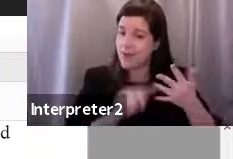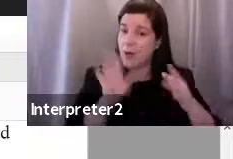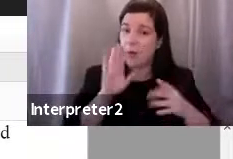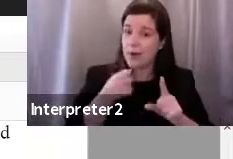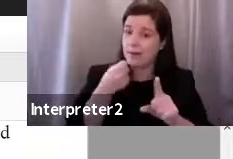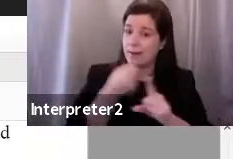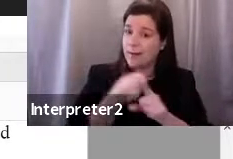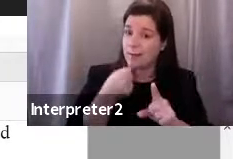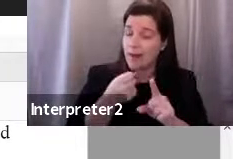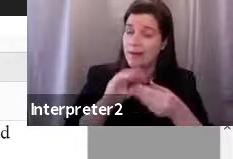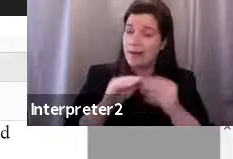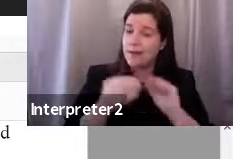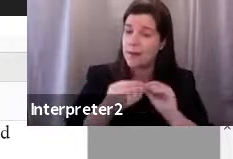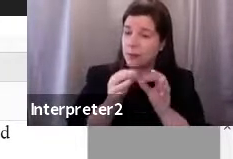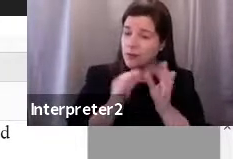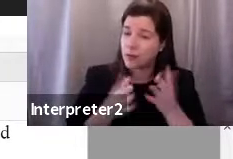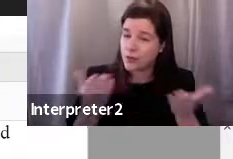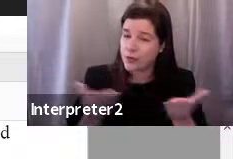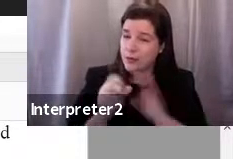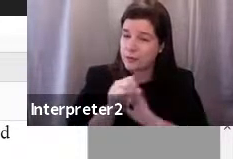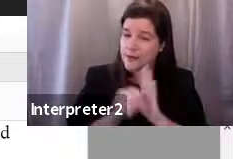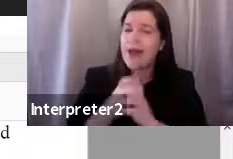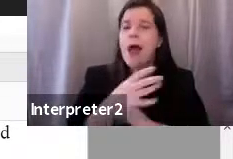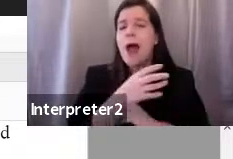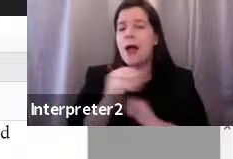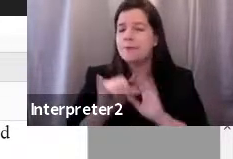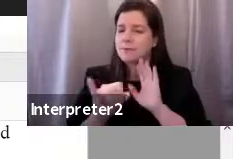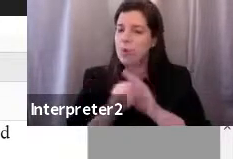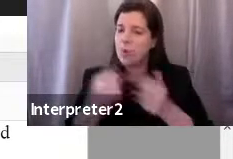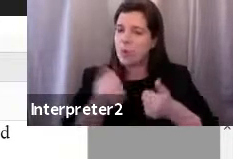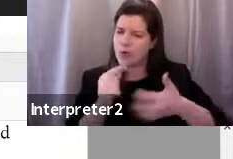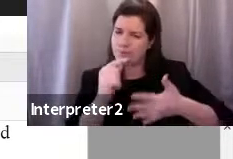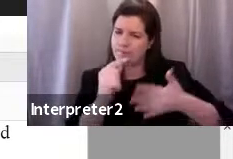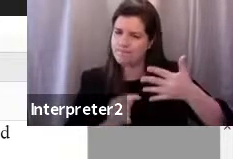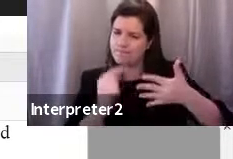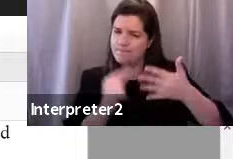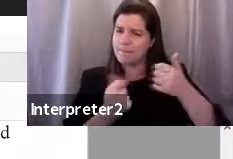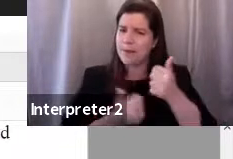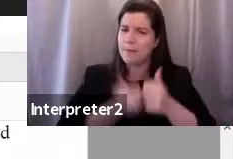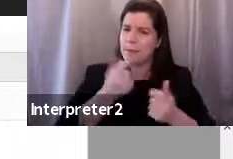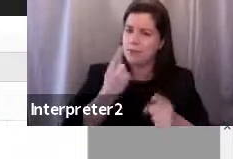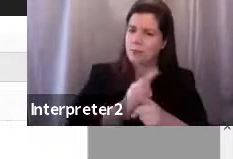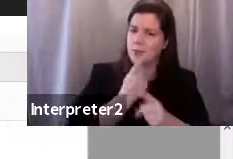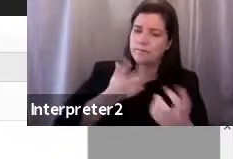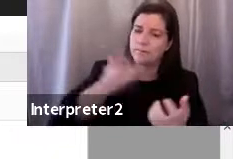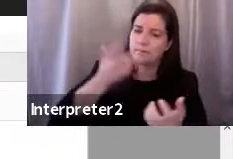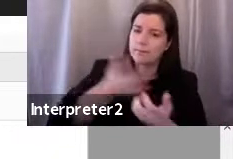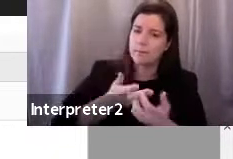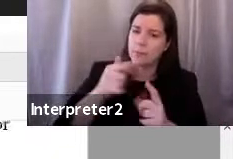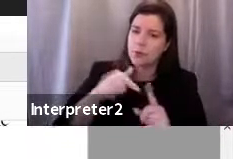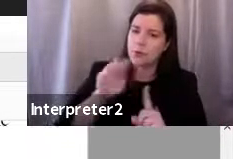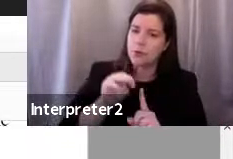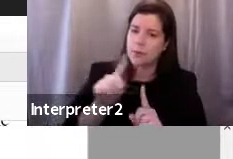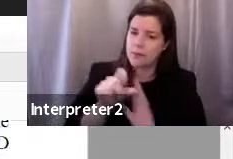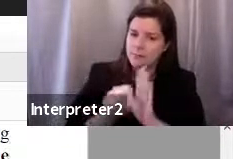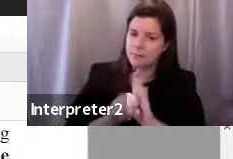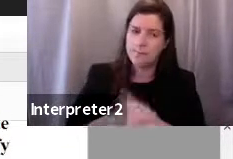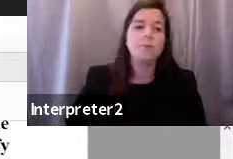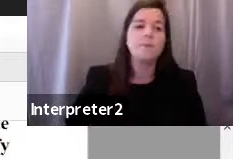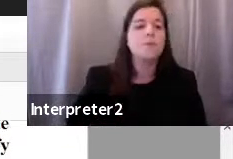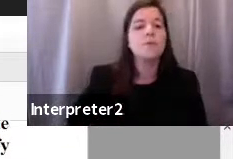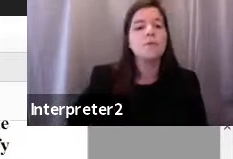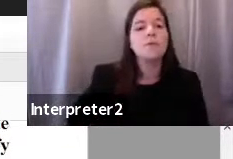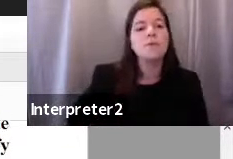number of interpreters in the state and identify which policy option would be most appropriate to implement in Maryland. The